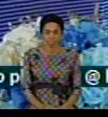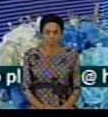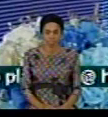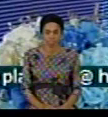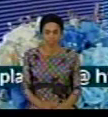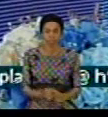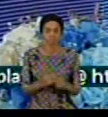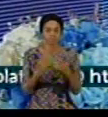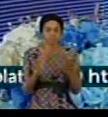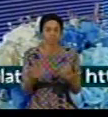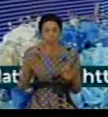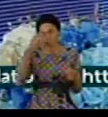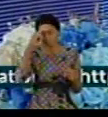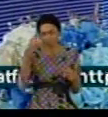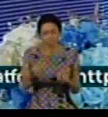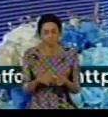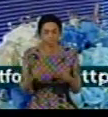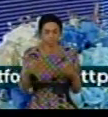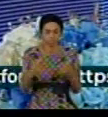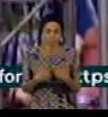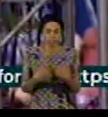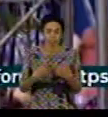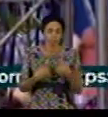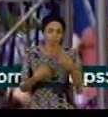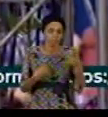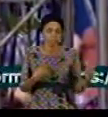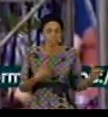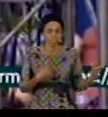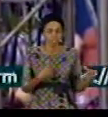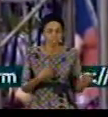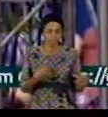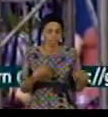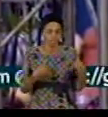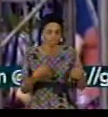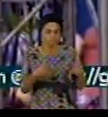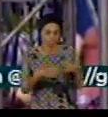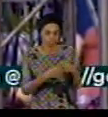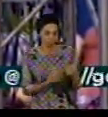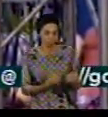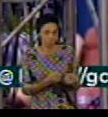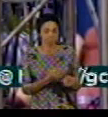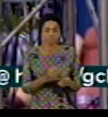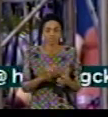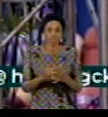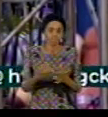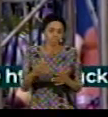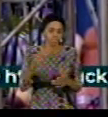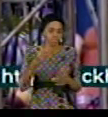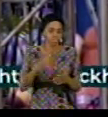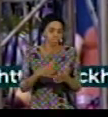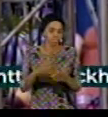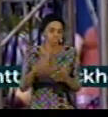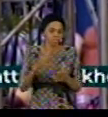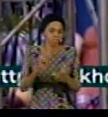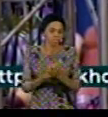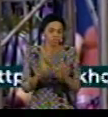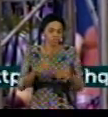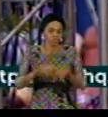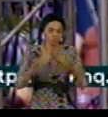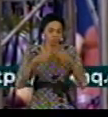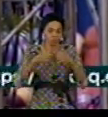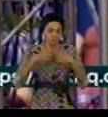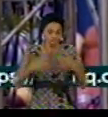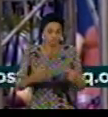he left whatever fracture that was healed here deep voice today after the man of God's prayer